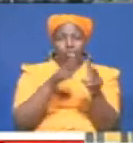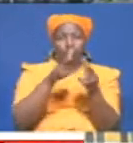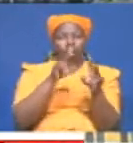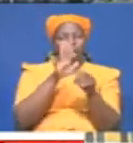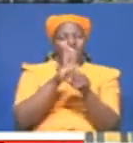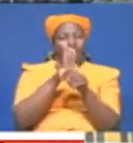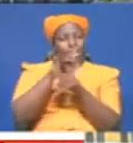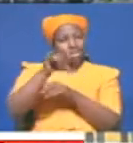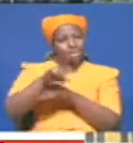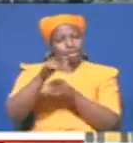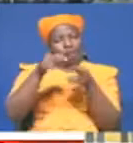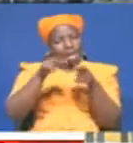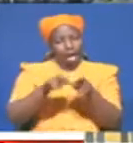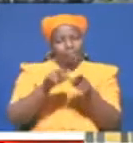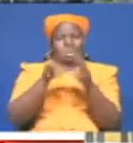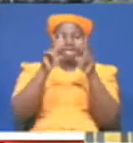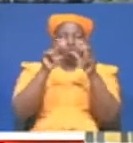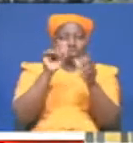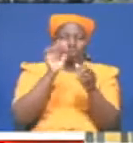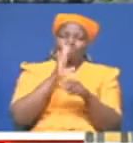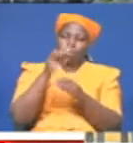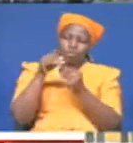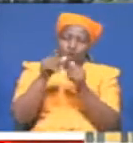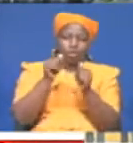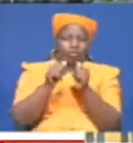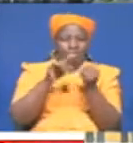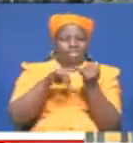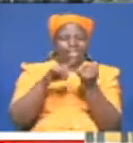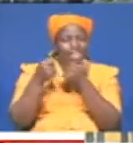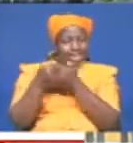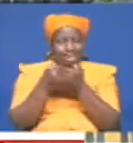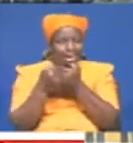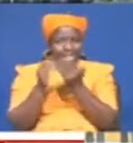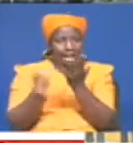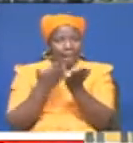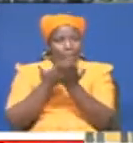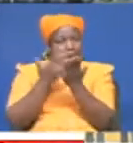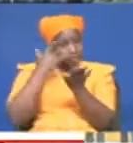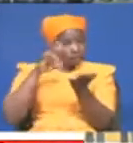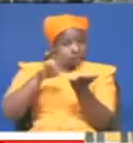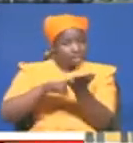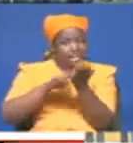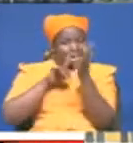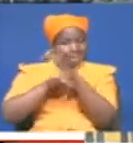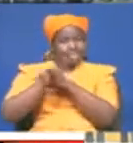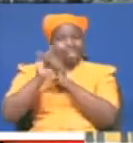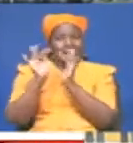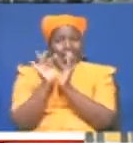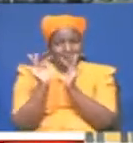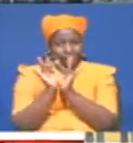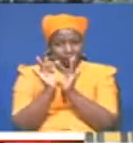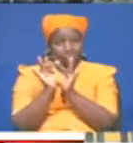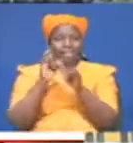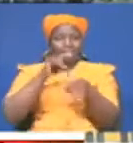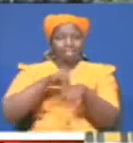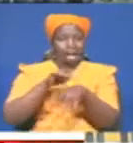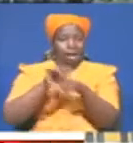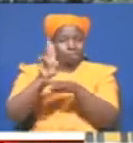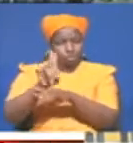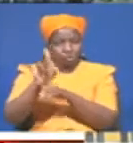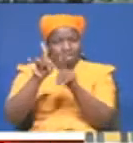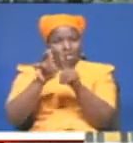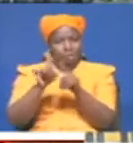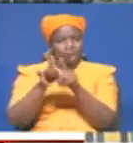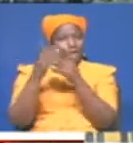them, issues to be addressed is the challenges in applying for visas on the e-platform, the downtime, as well as the heavy